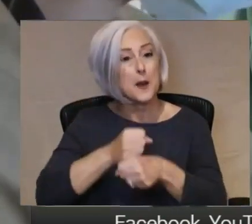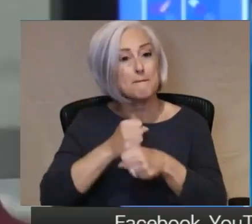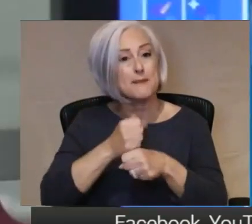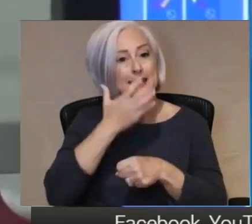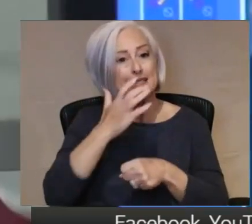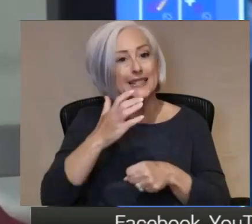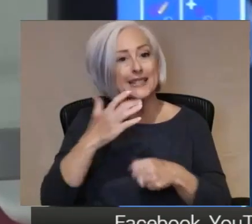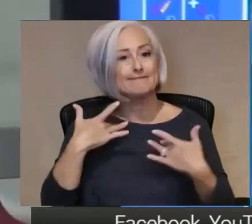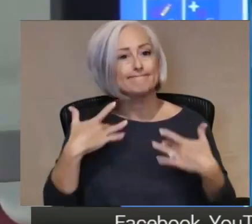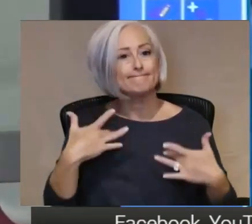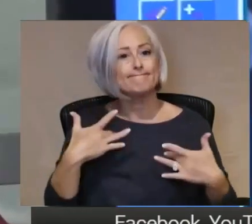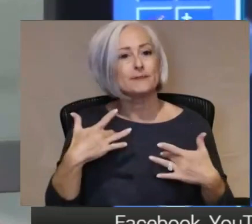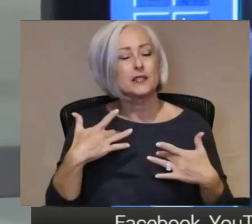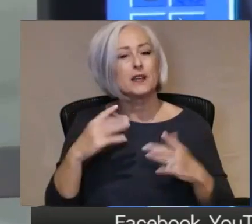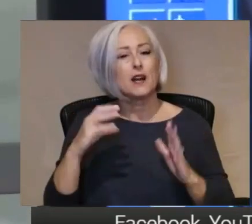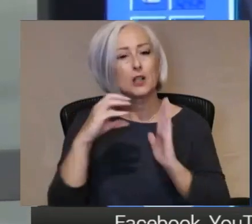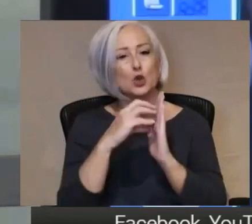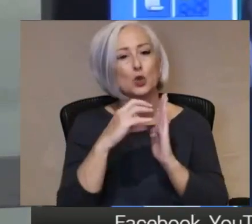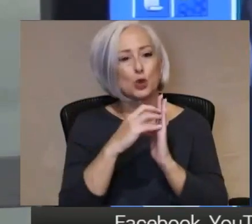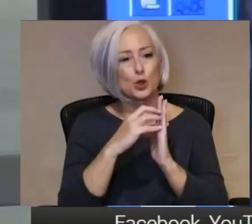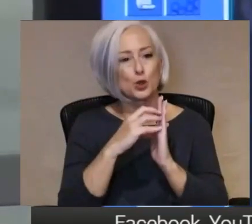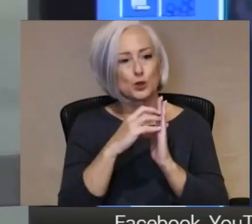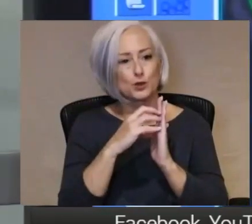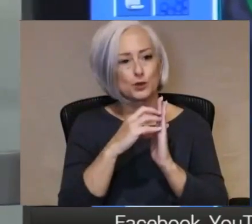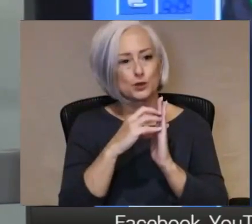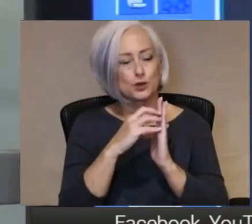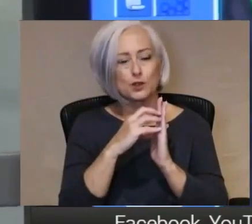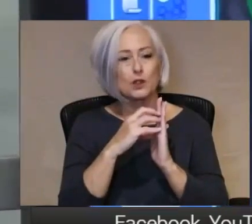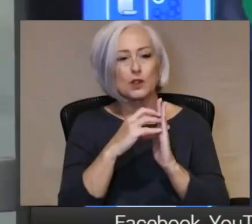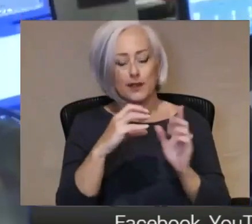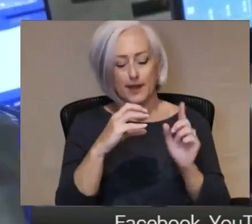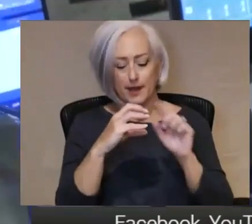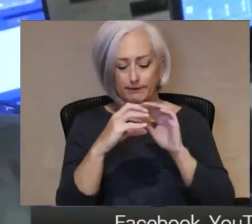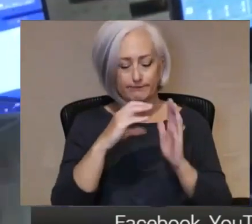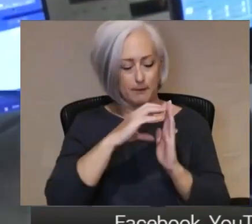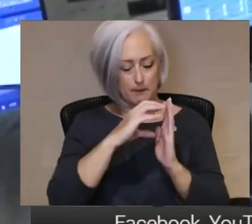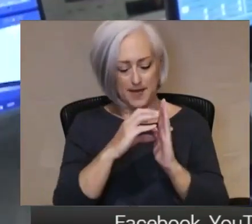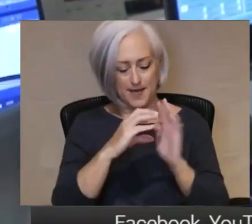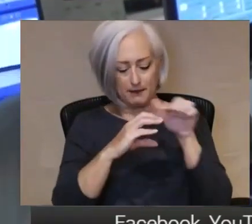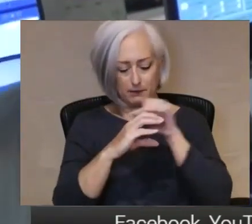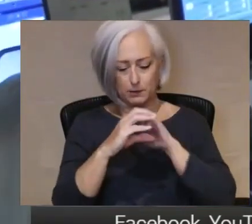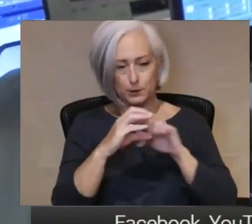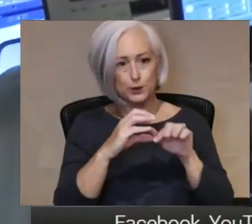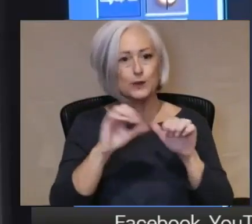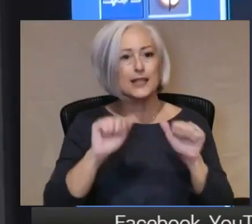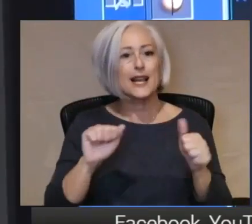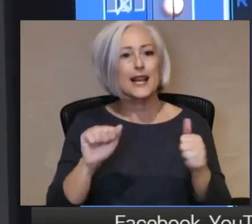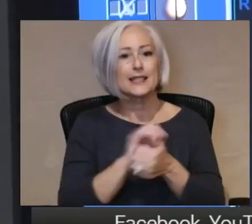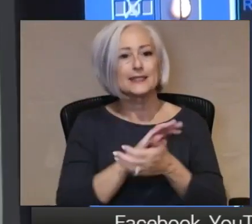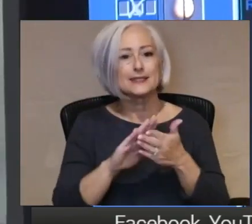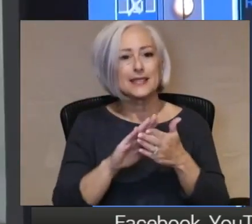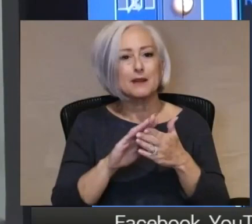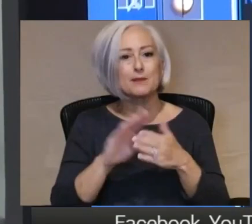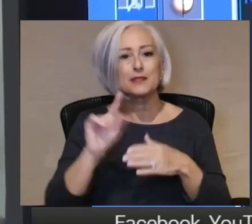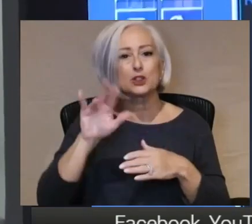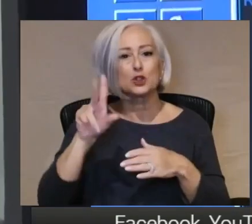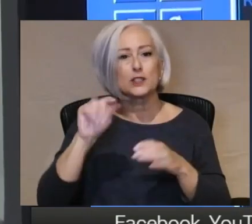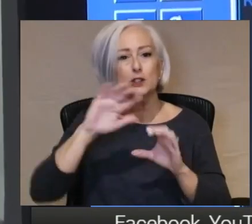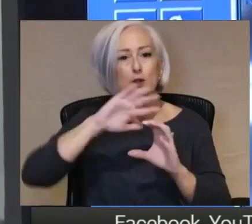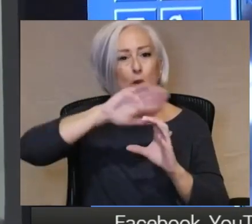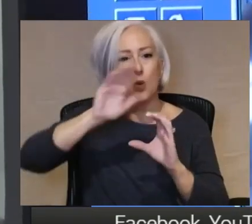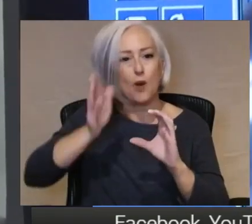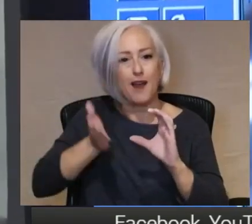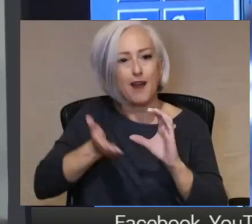because they are large objects. You know, you cannot damage the tissue around it. But trying to get to this little point in the